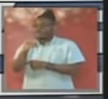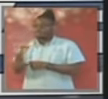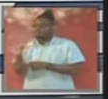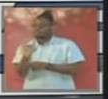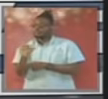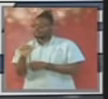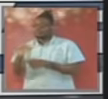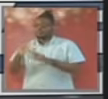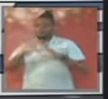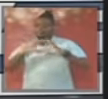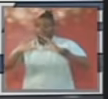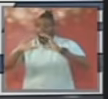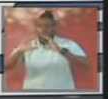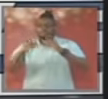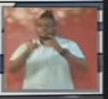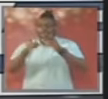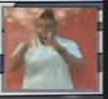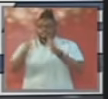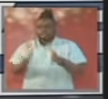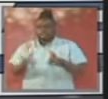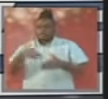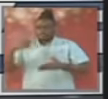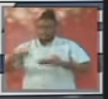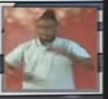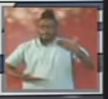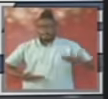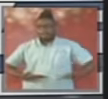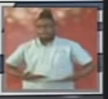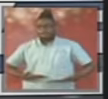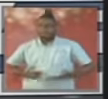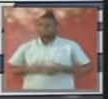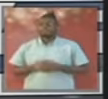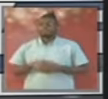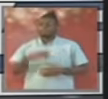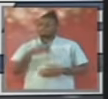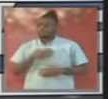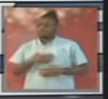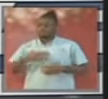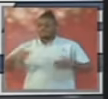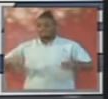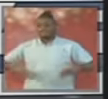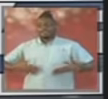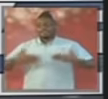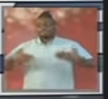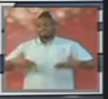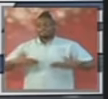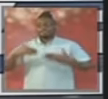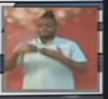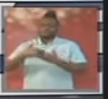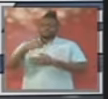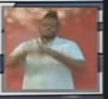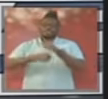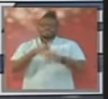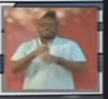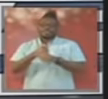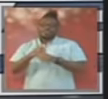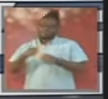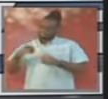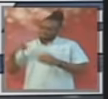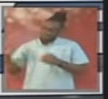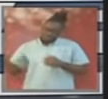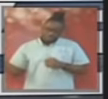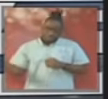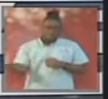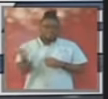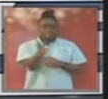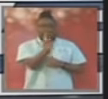This morning, I'd like to wish a Happy New Year to all our media personnel and persons from the population who are viewing